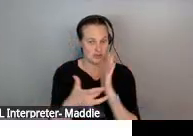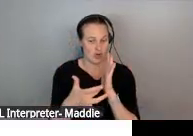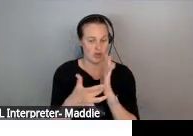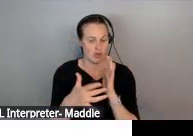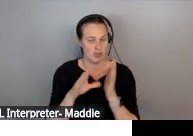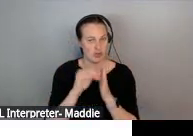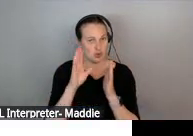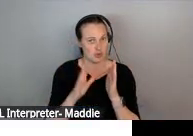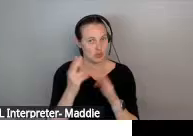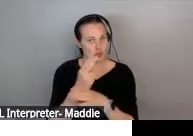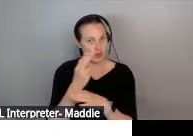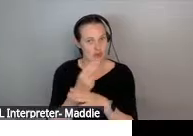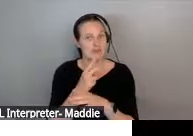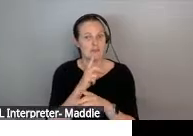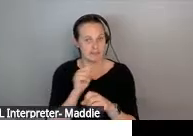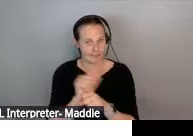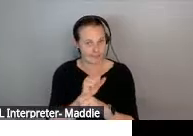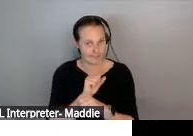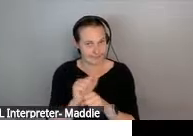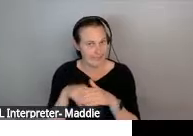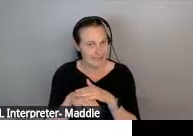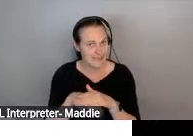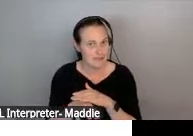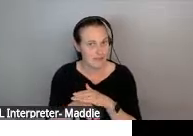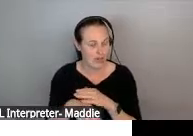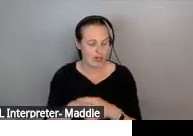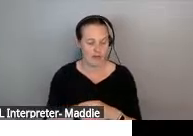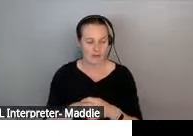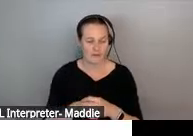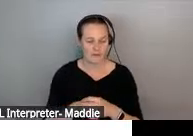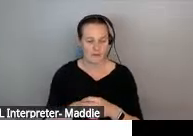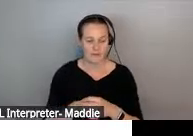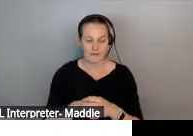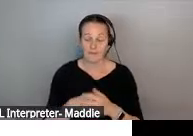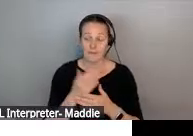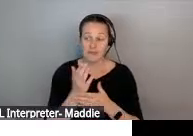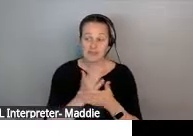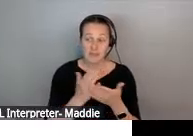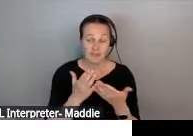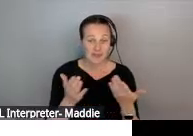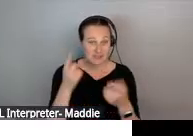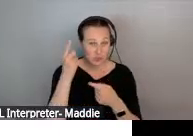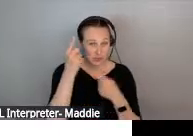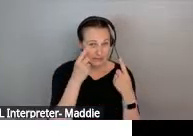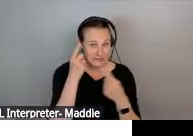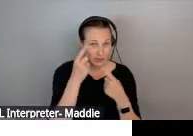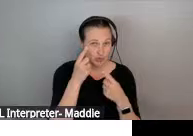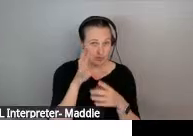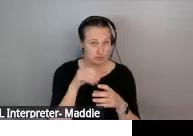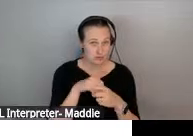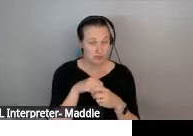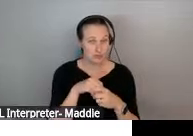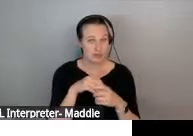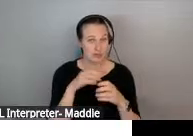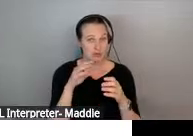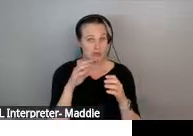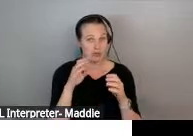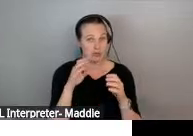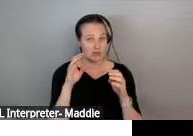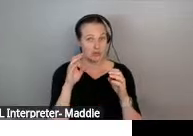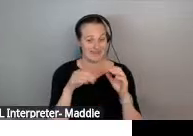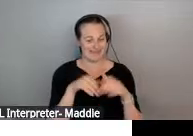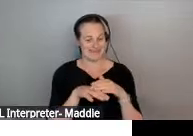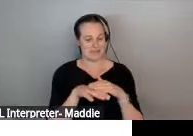using is accessible. So some of the things to consider in an accessible procurement process, and